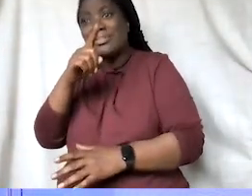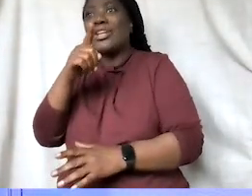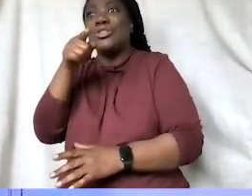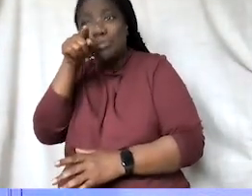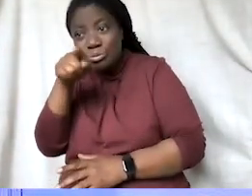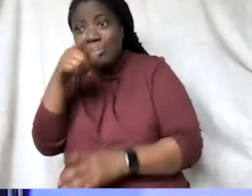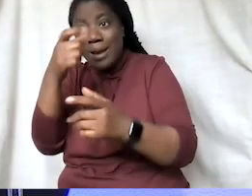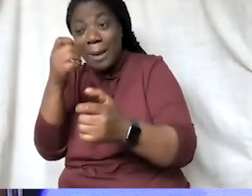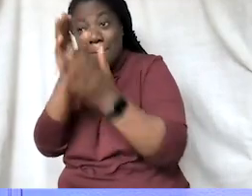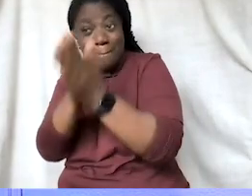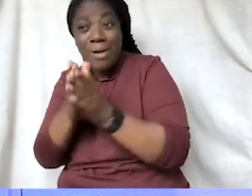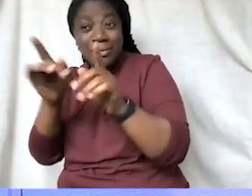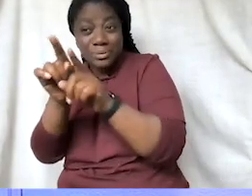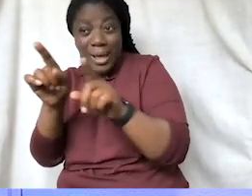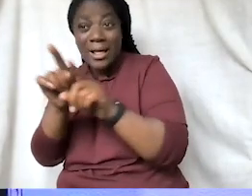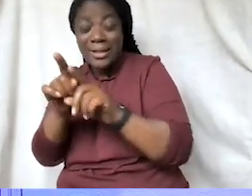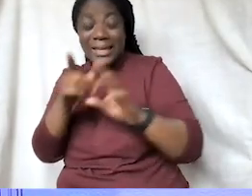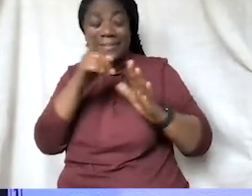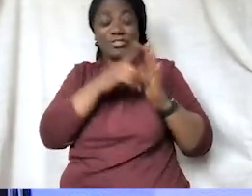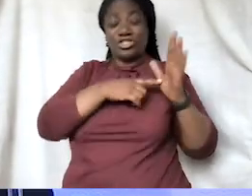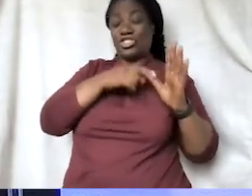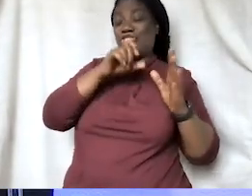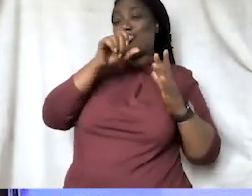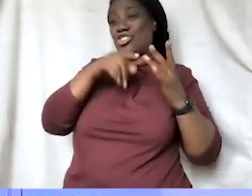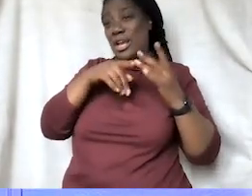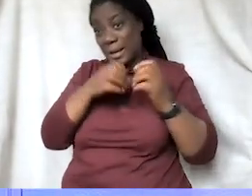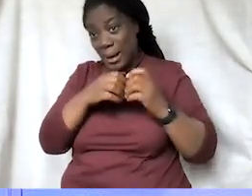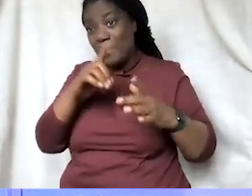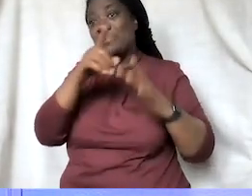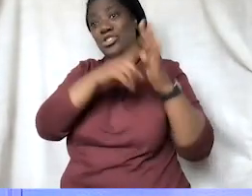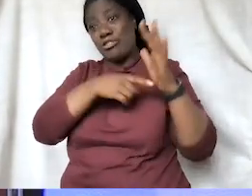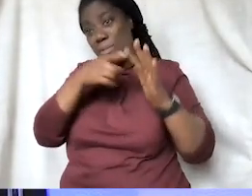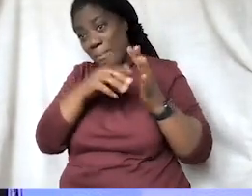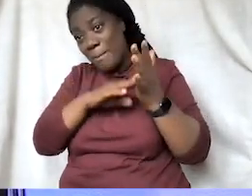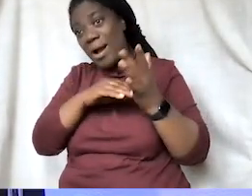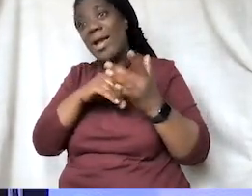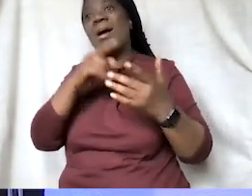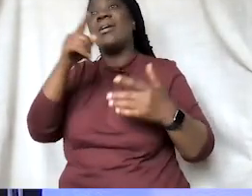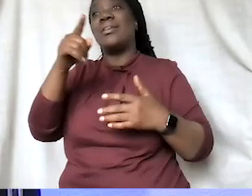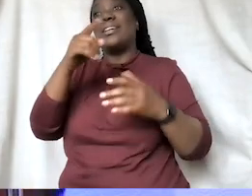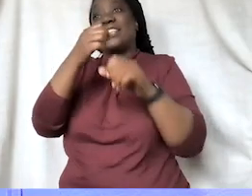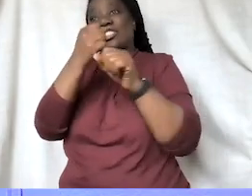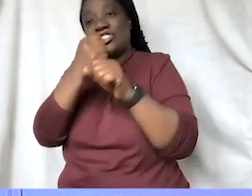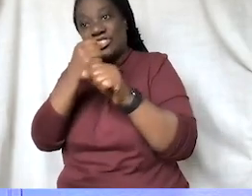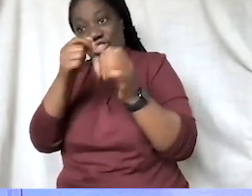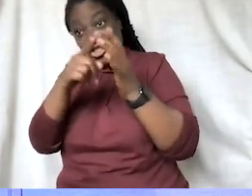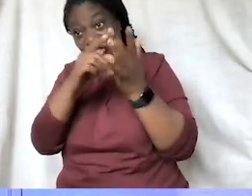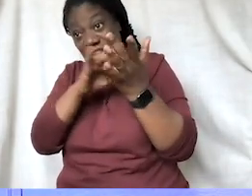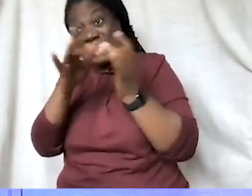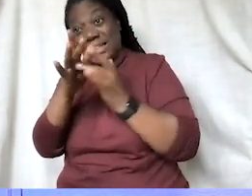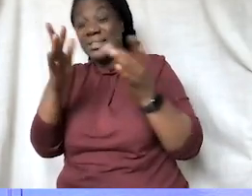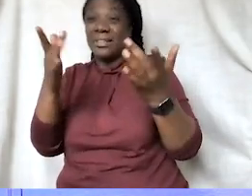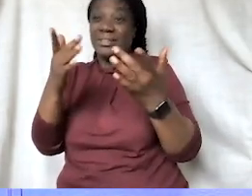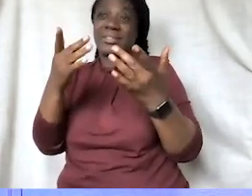Yes, if Jacob and Jeremiah and David and Elijah and Jesus can pray, then you